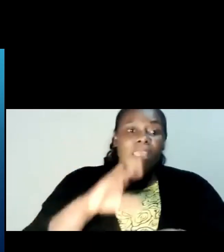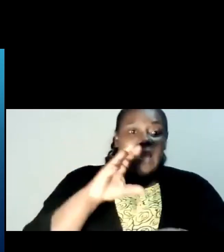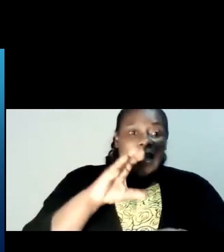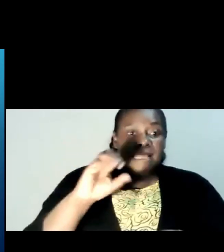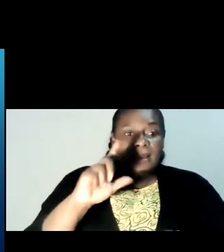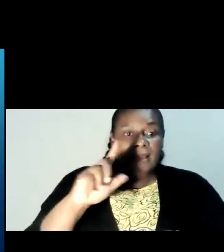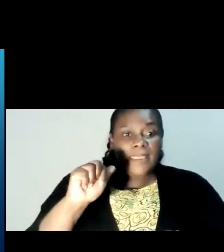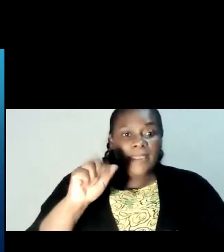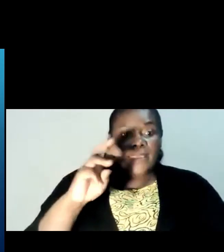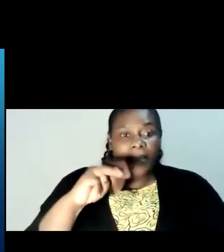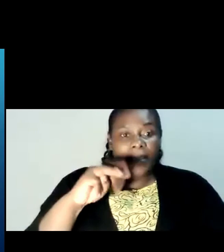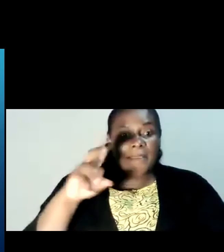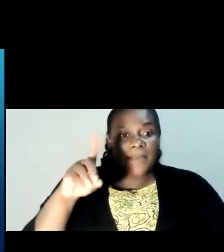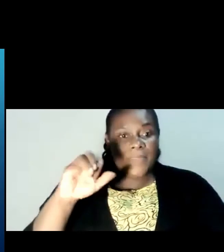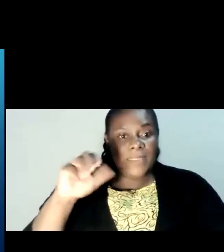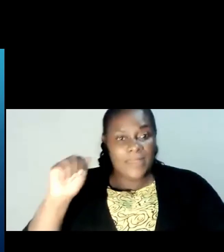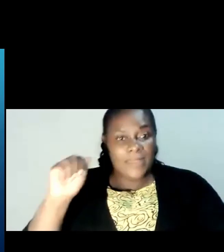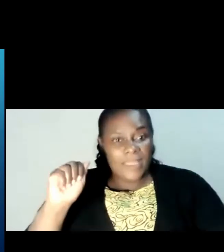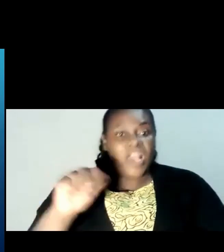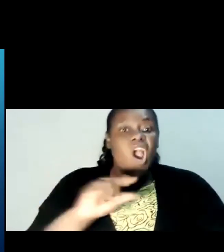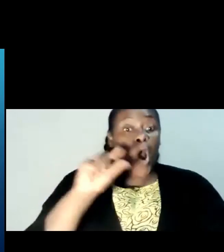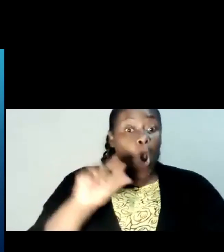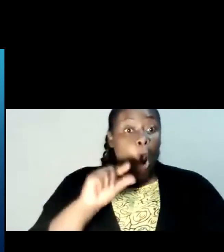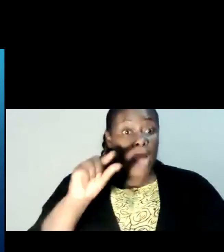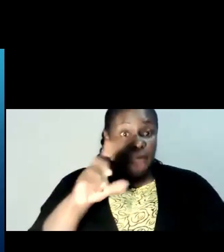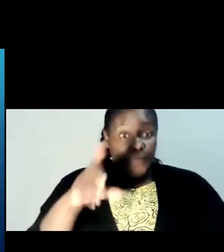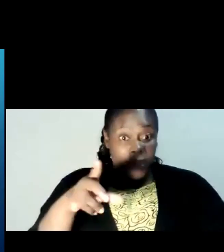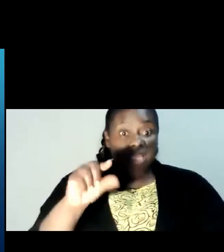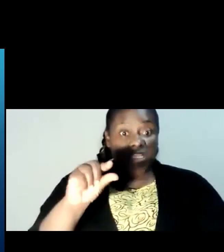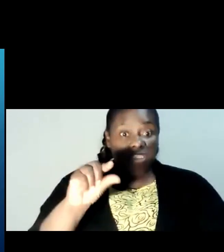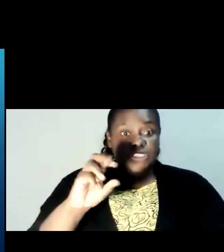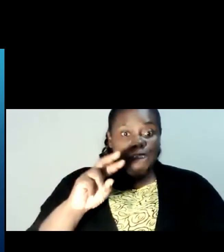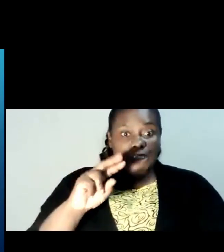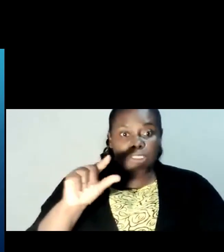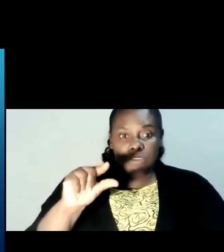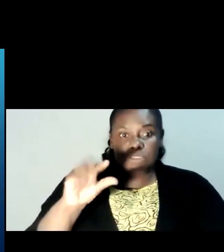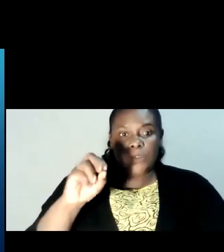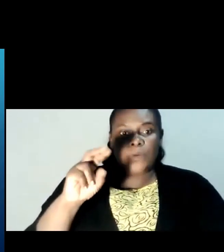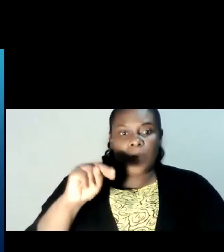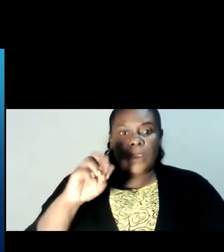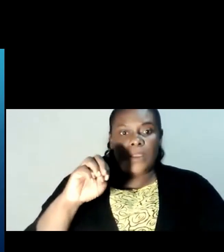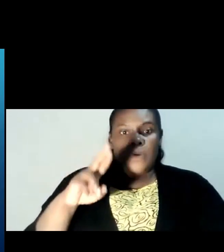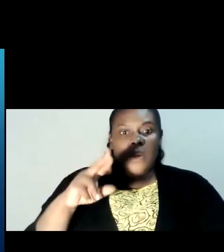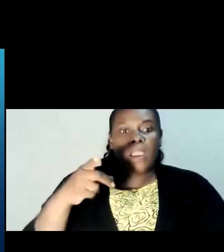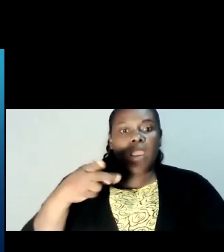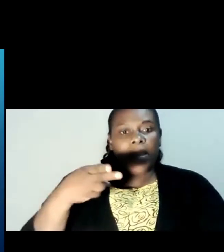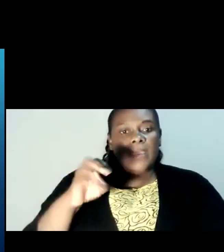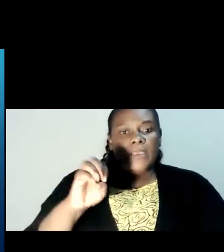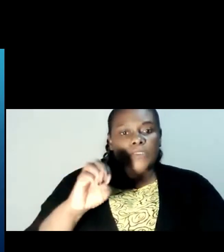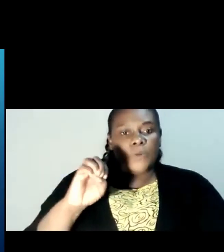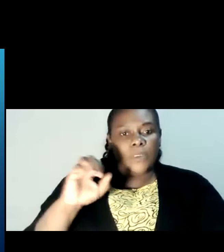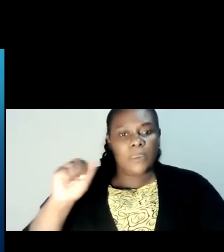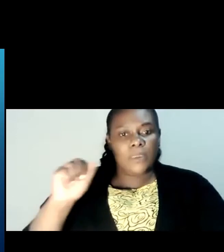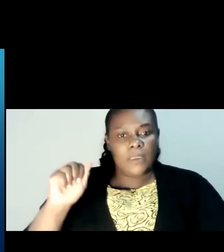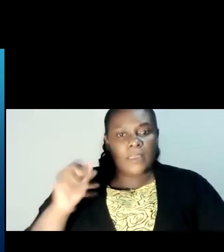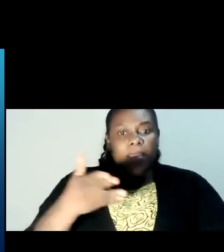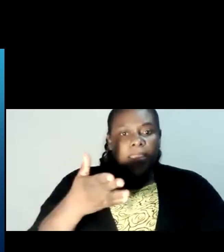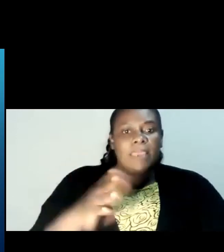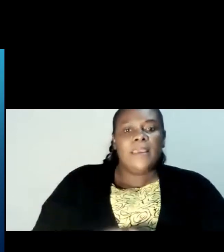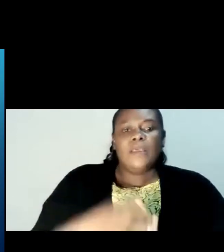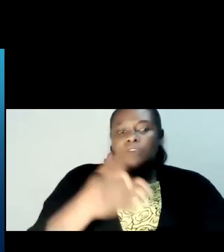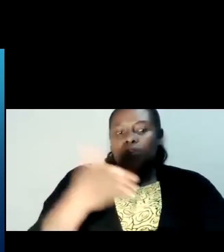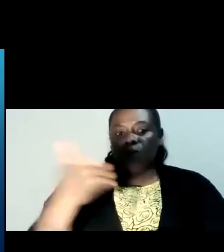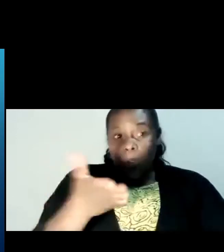C, and syphilis. There's other types of viruses that you might consider being tested for, and you should